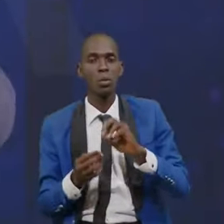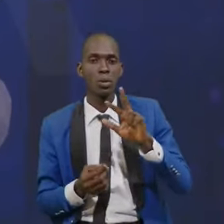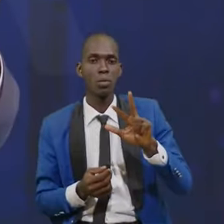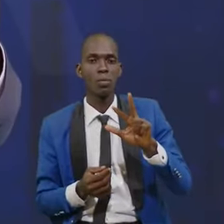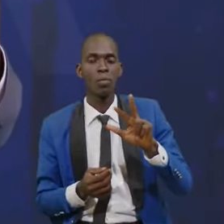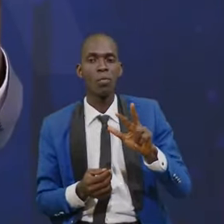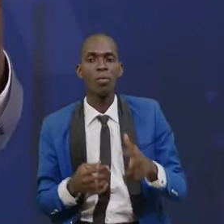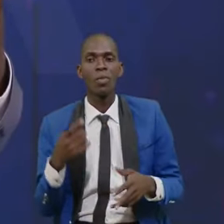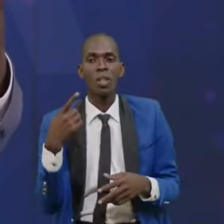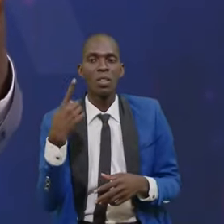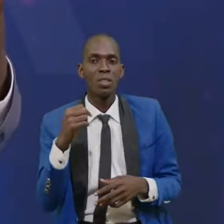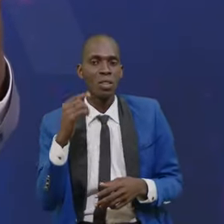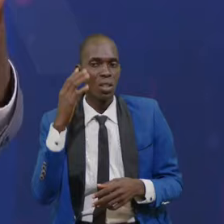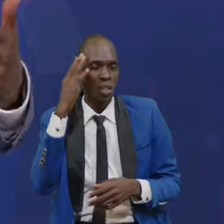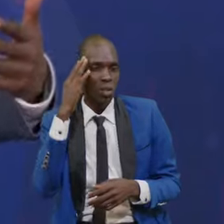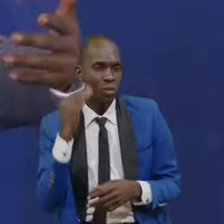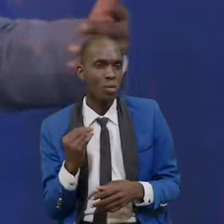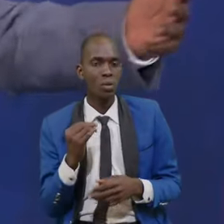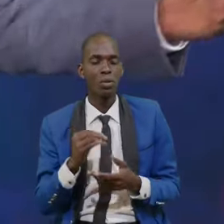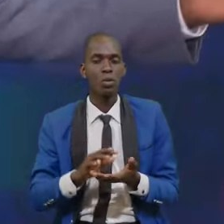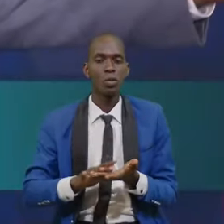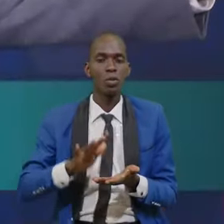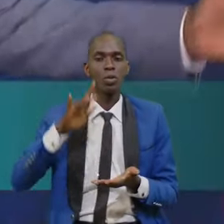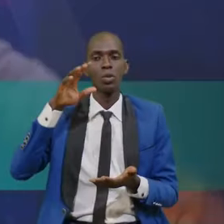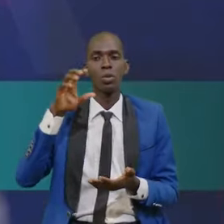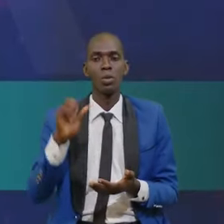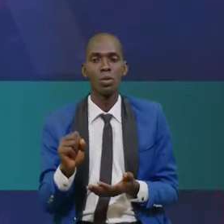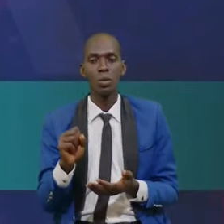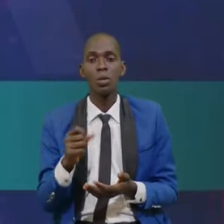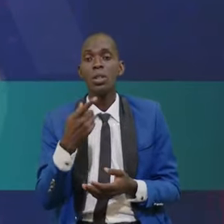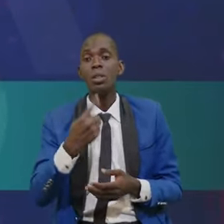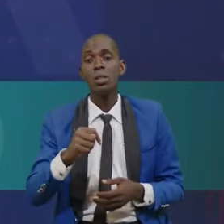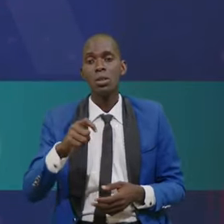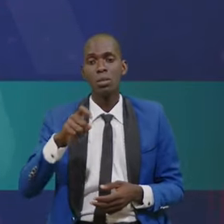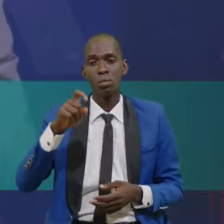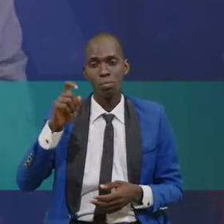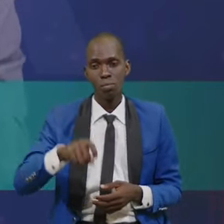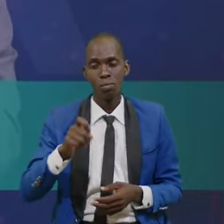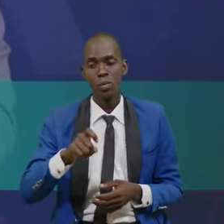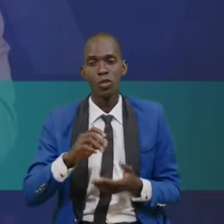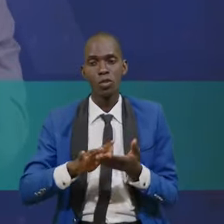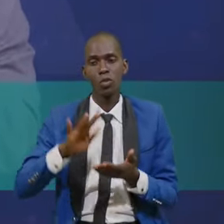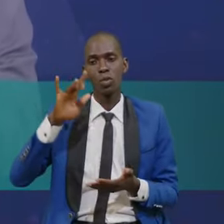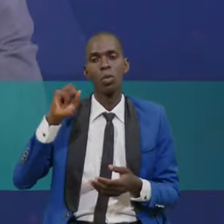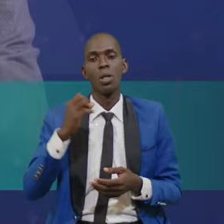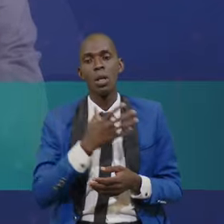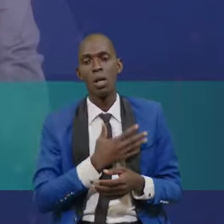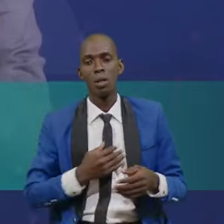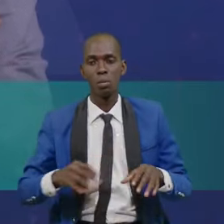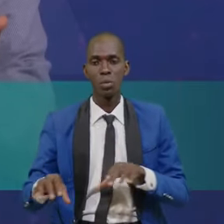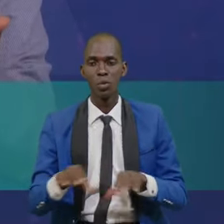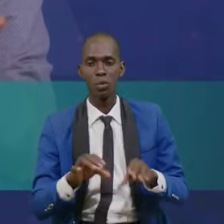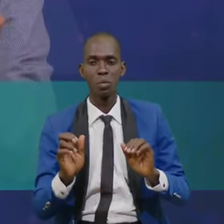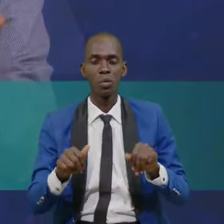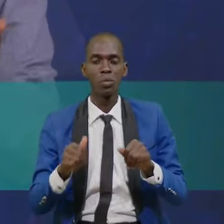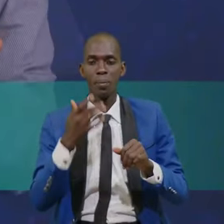the expedient, glorious, performable promises. Performable promises. The